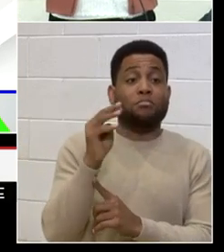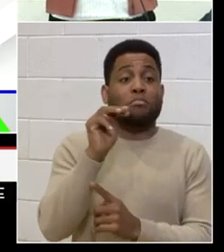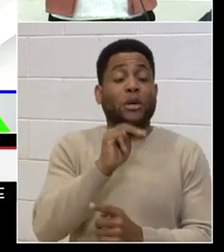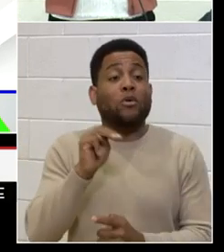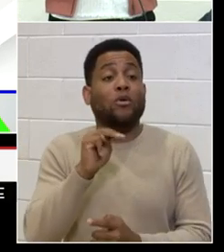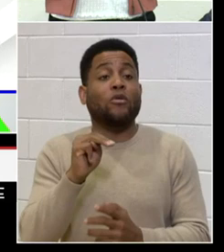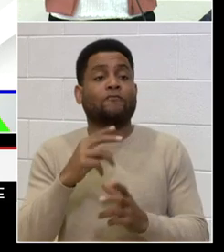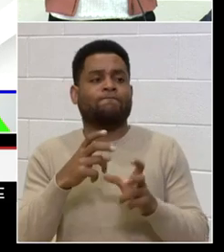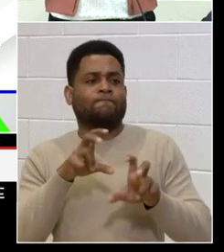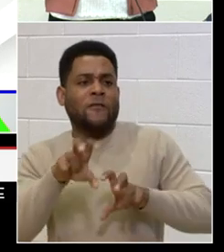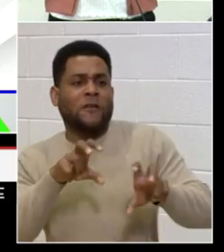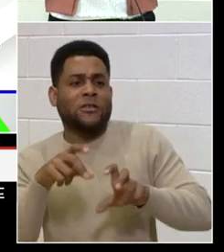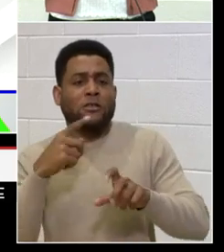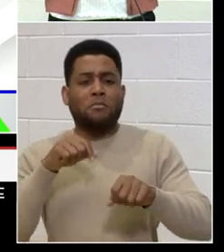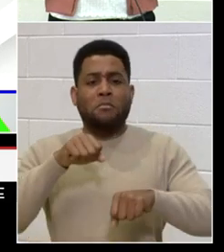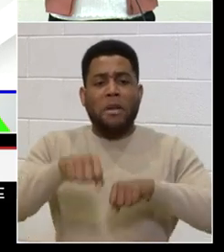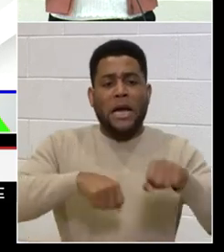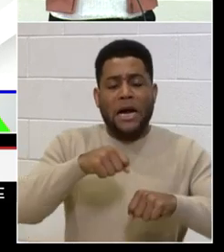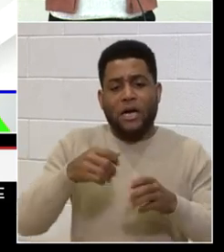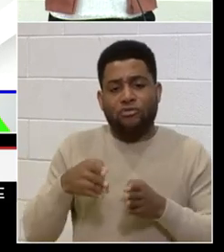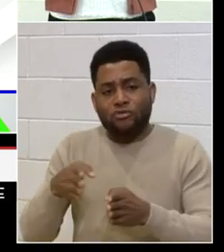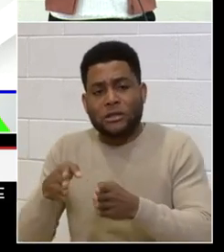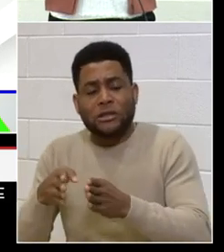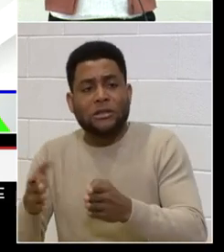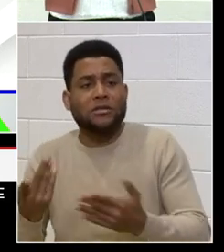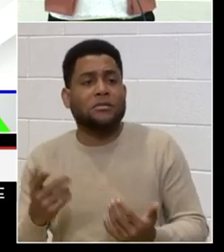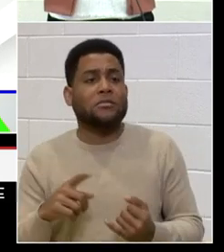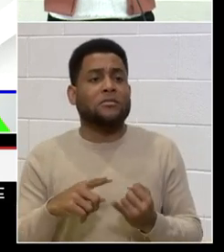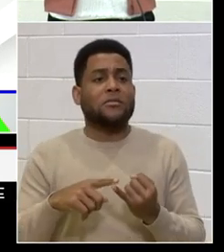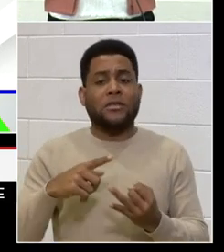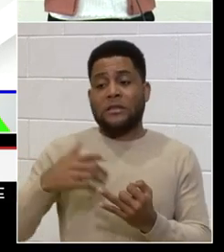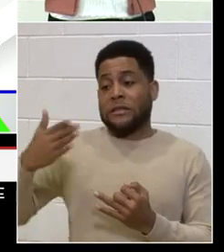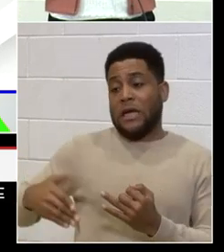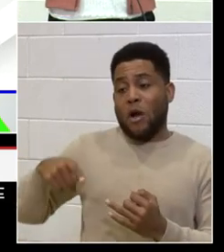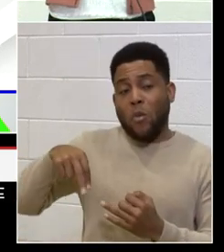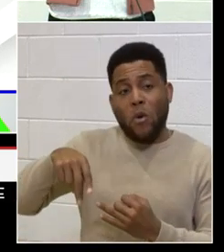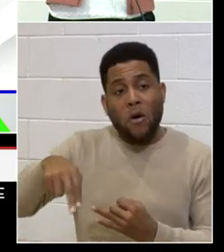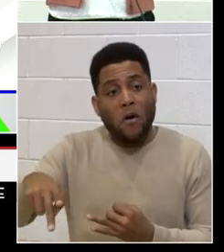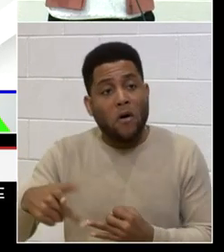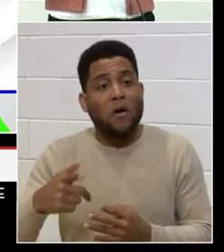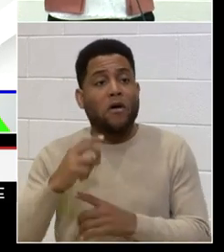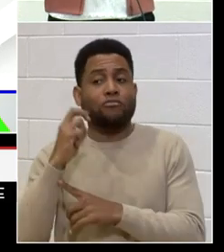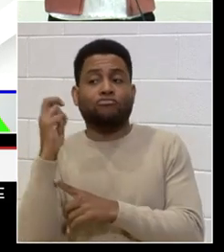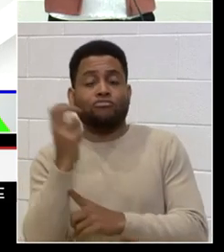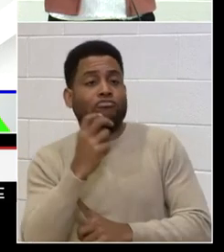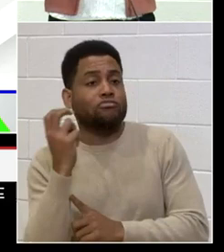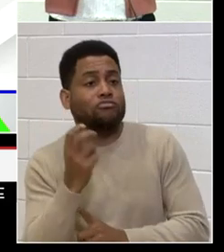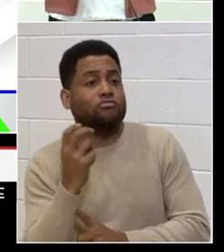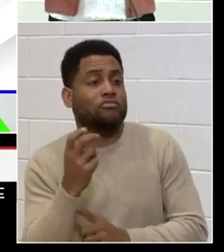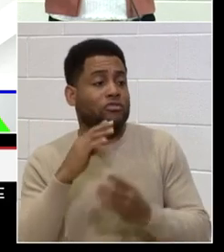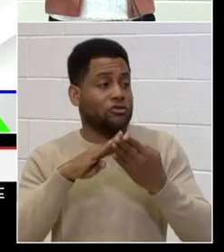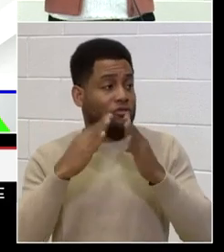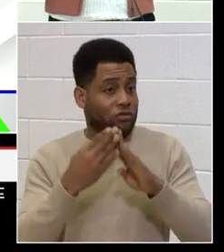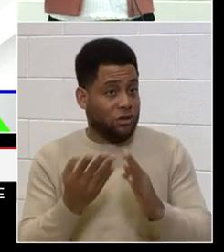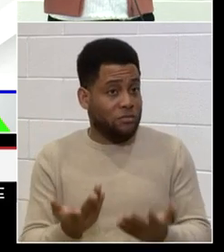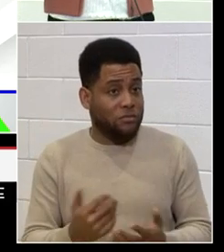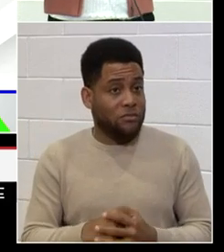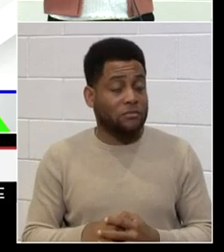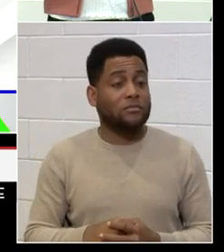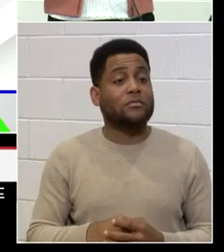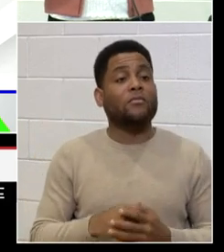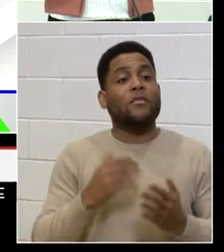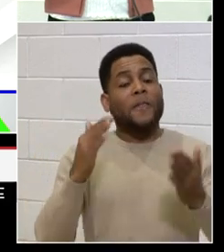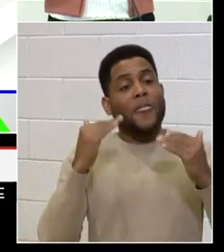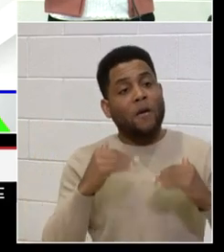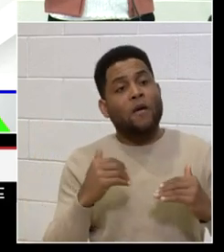for people to get around the city. If we jump to the next slide, I'll talk a little bit about why we are in the situation we're in and then hand it